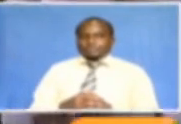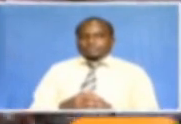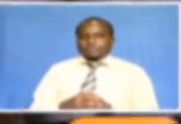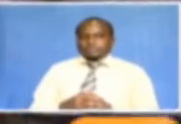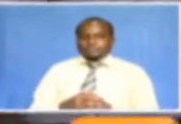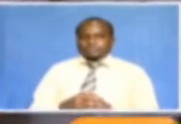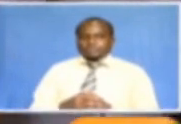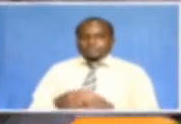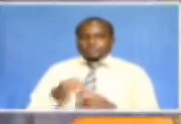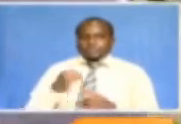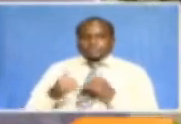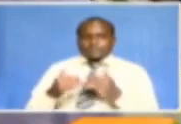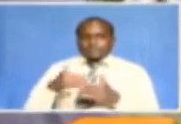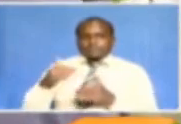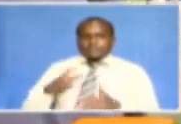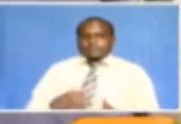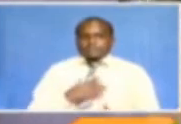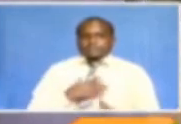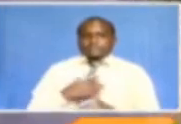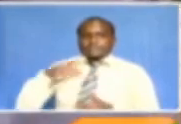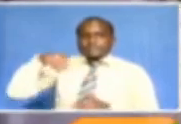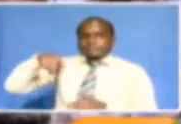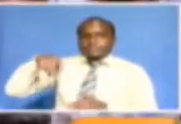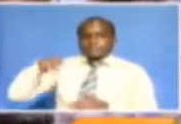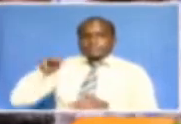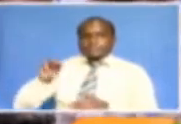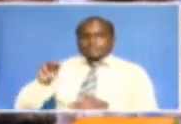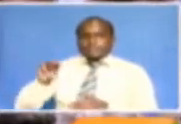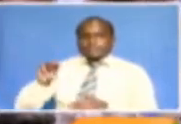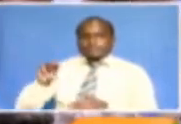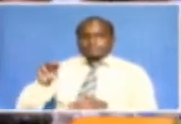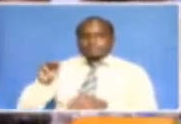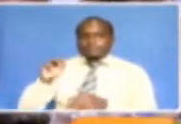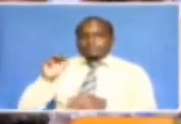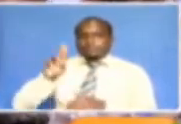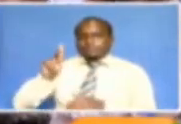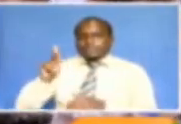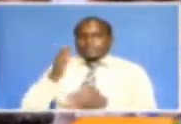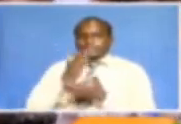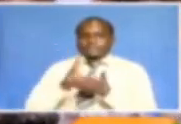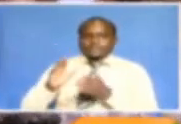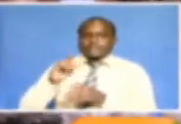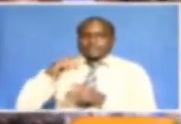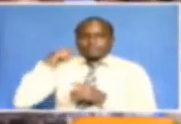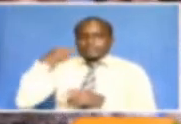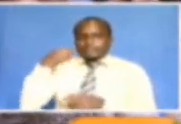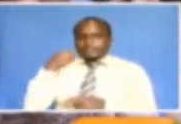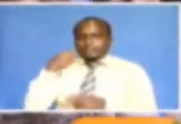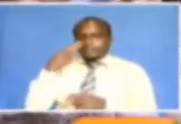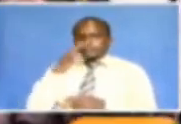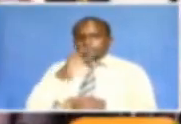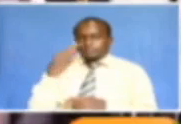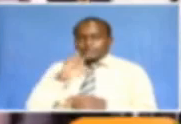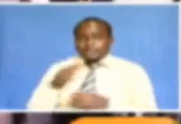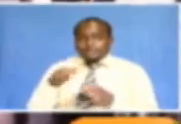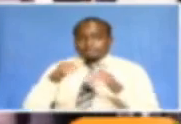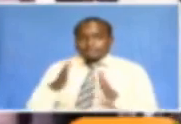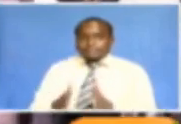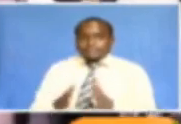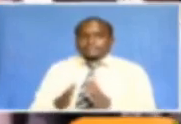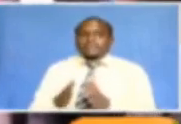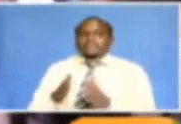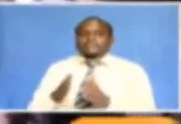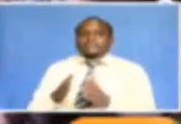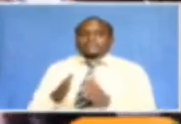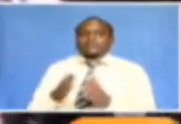And finally, following the visit by UK Prime Minister Theresa May to Kenya today, a section of miraa farmers and traders now want the UK government to lift the ban